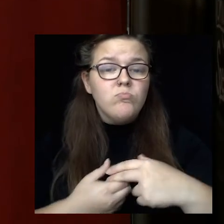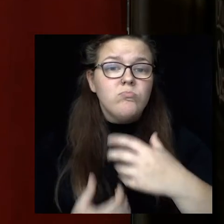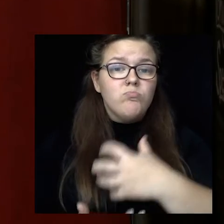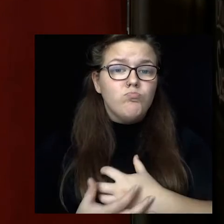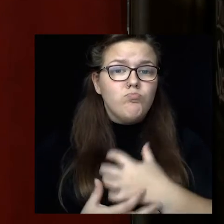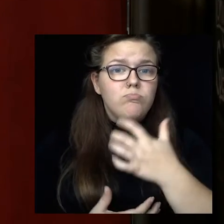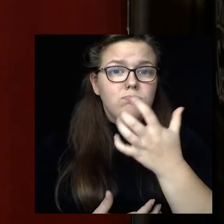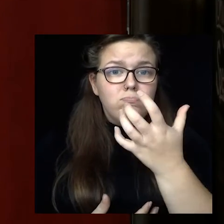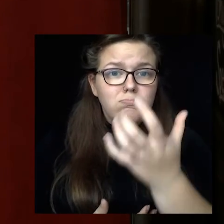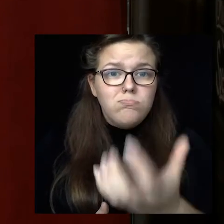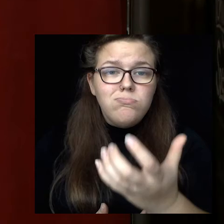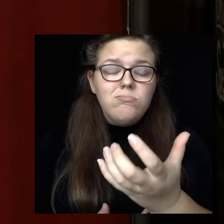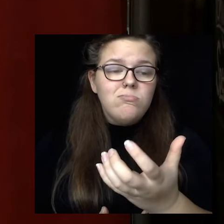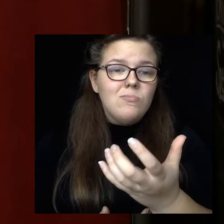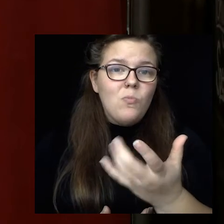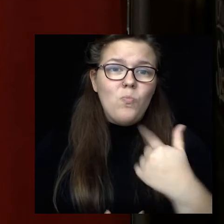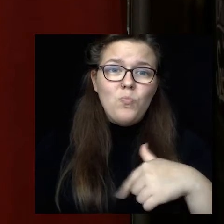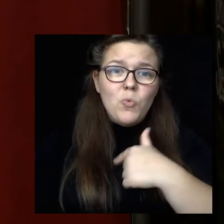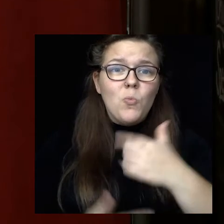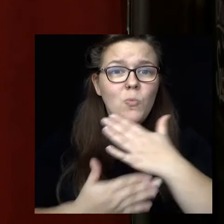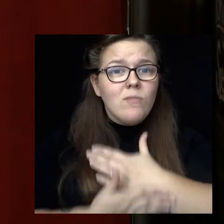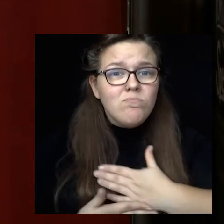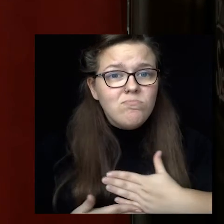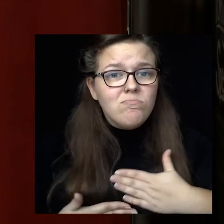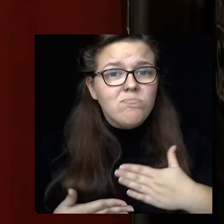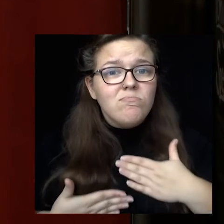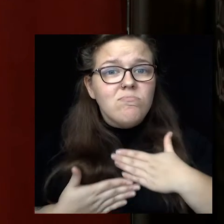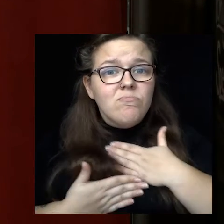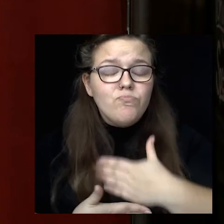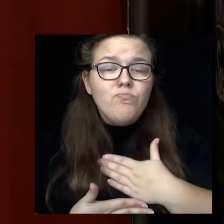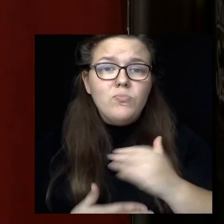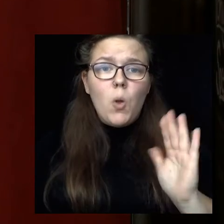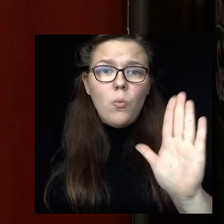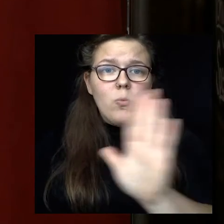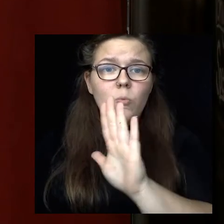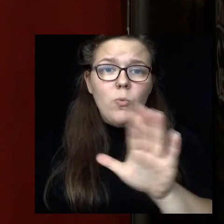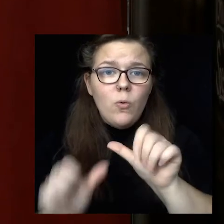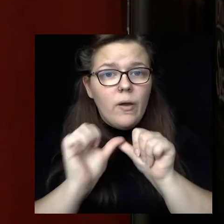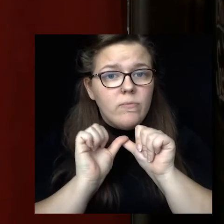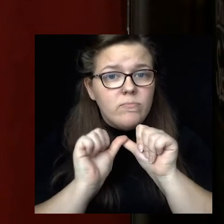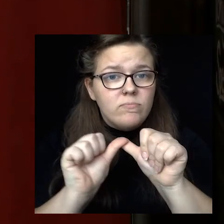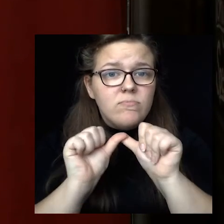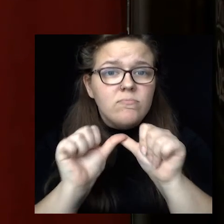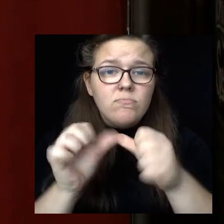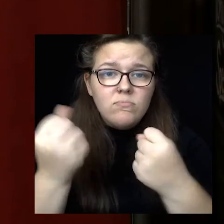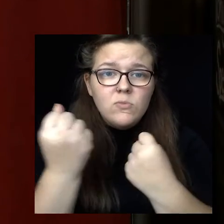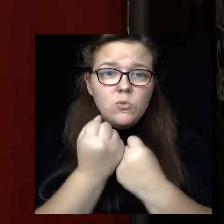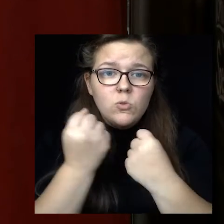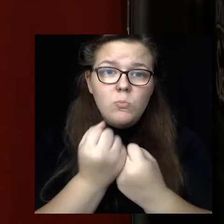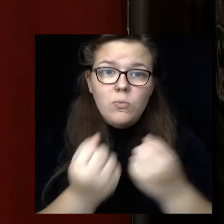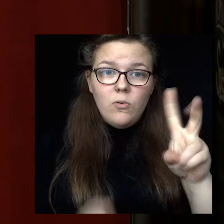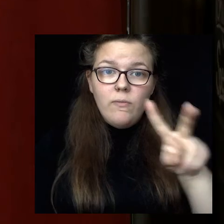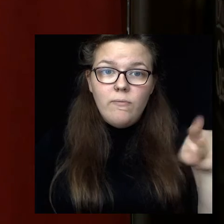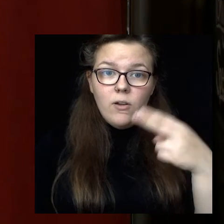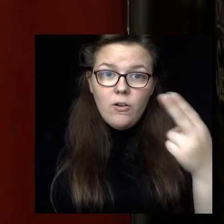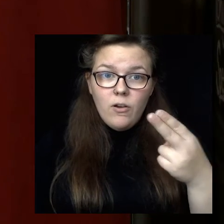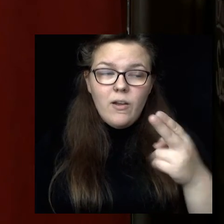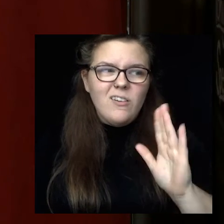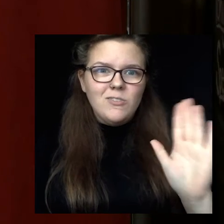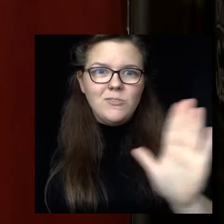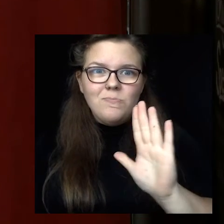bottom of our hearts, we so appreciate your continued support